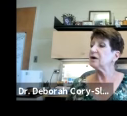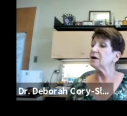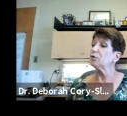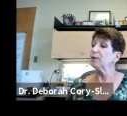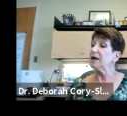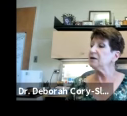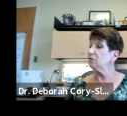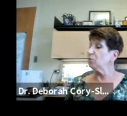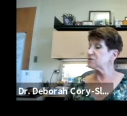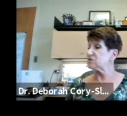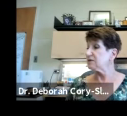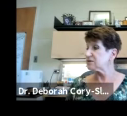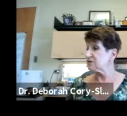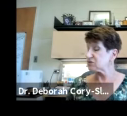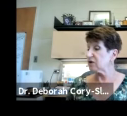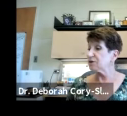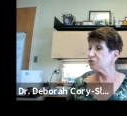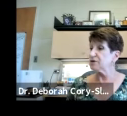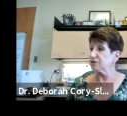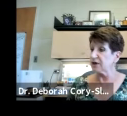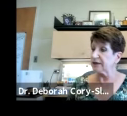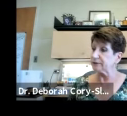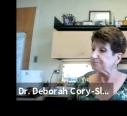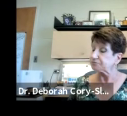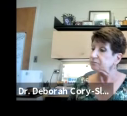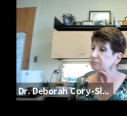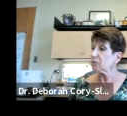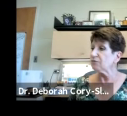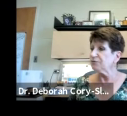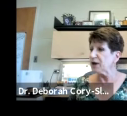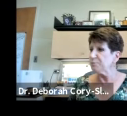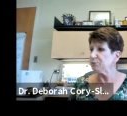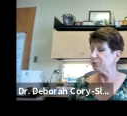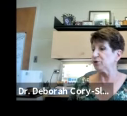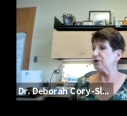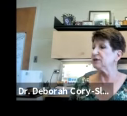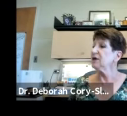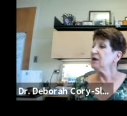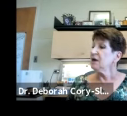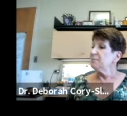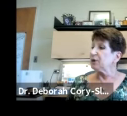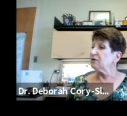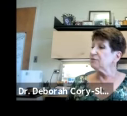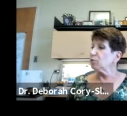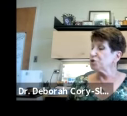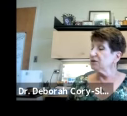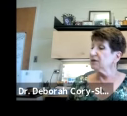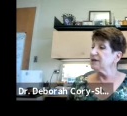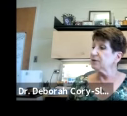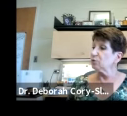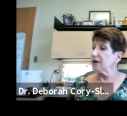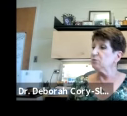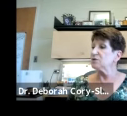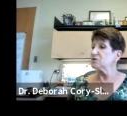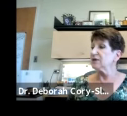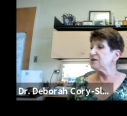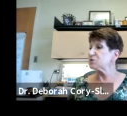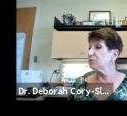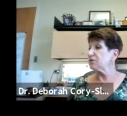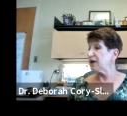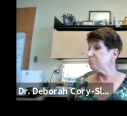because grain was sent to this country during a famine period. But unfortunately, the grain